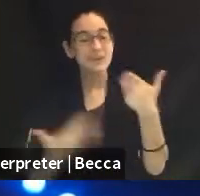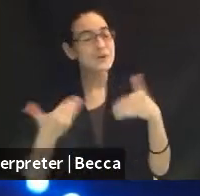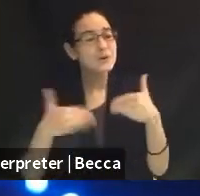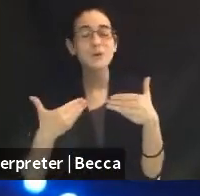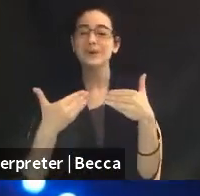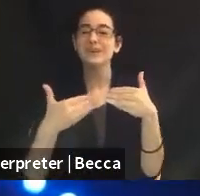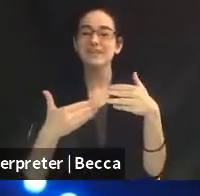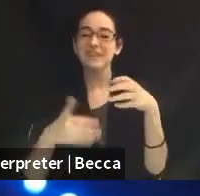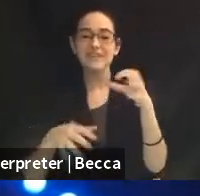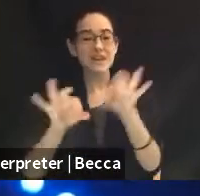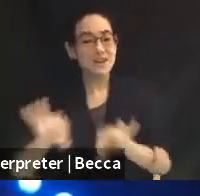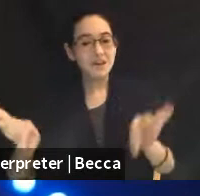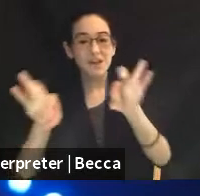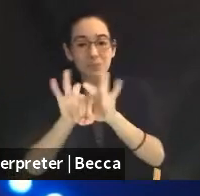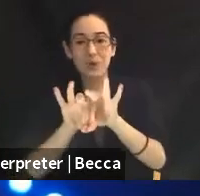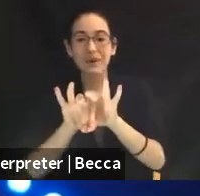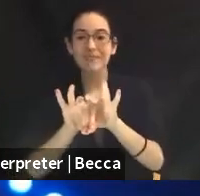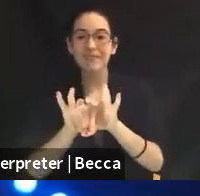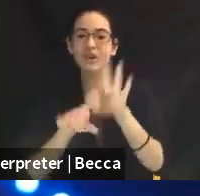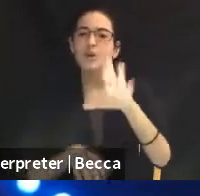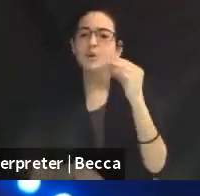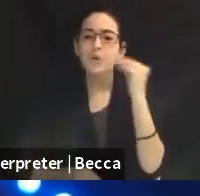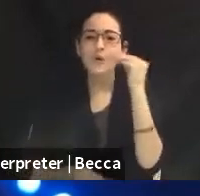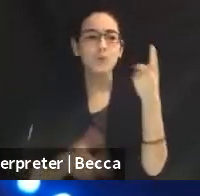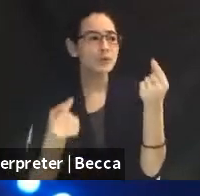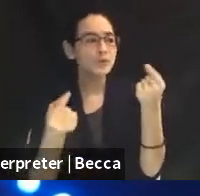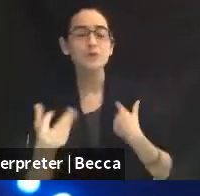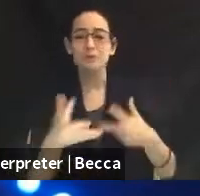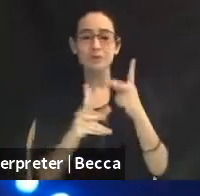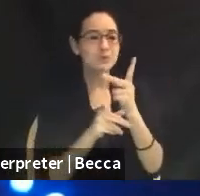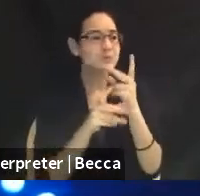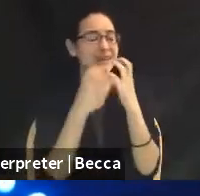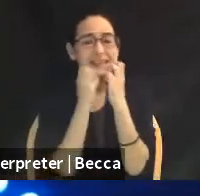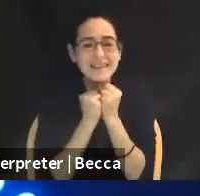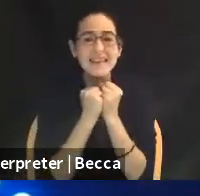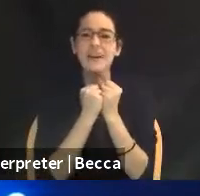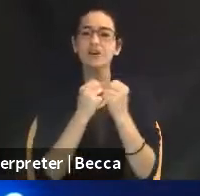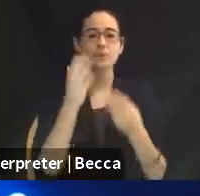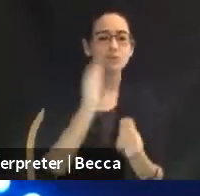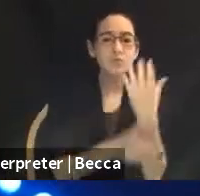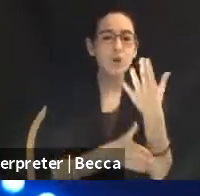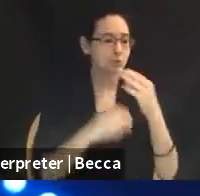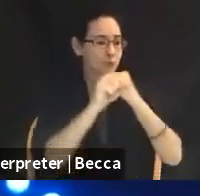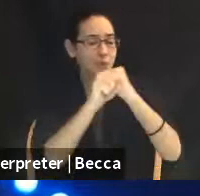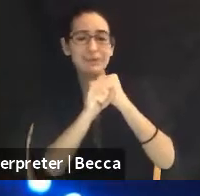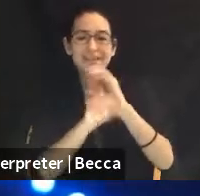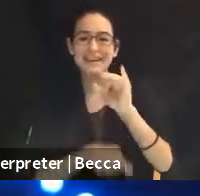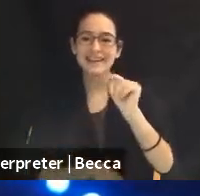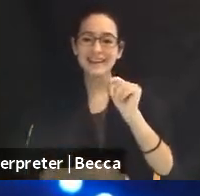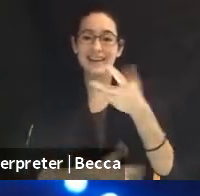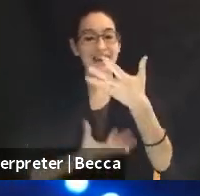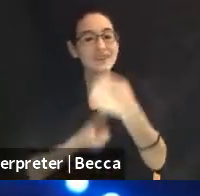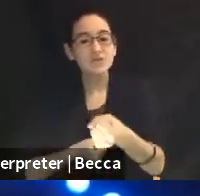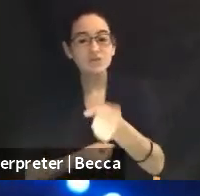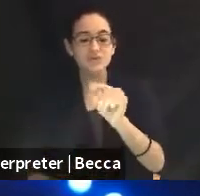do with your home? You care for it. You want to grow it. You want to make sure that it's everything it's supposed to be. You protect it. And trust, the trust in